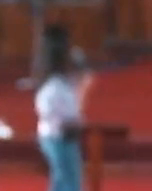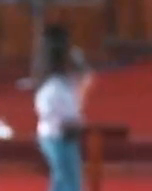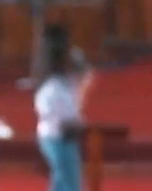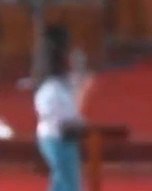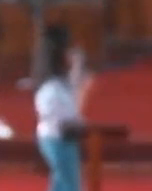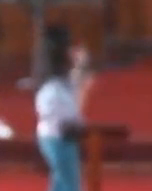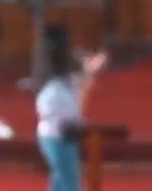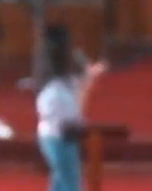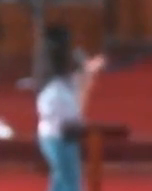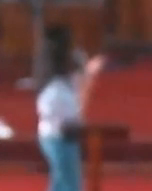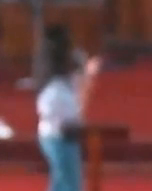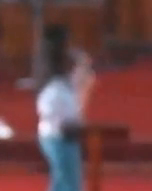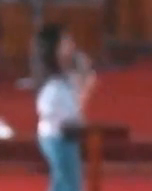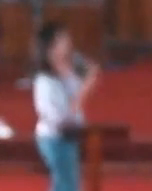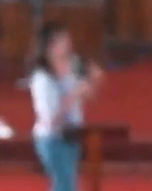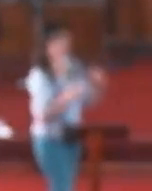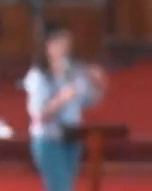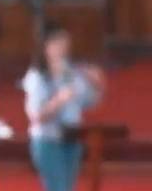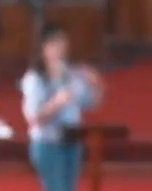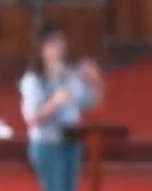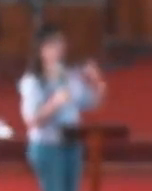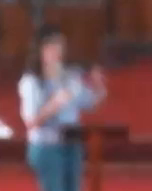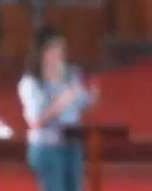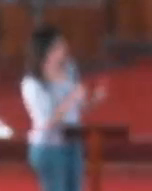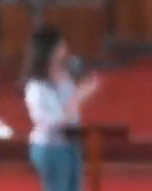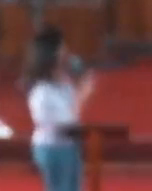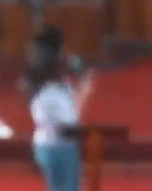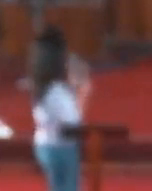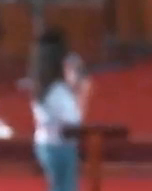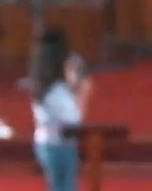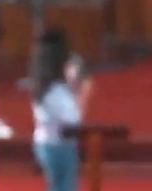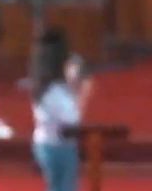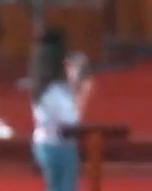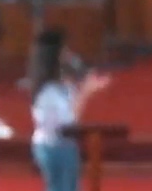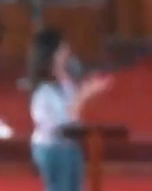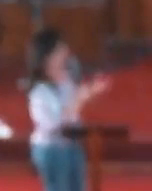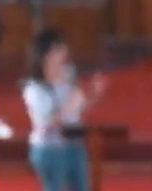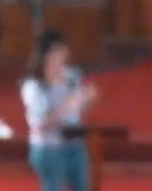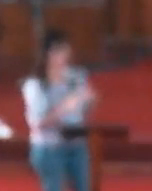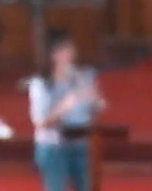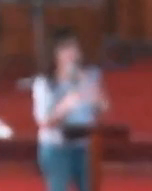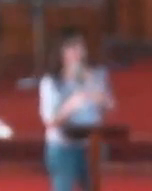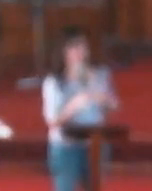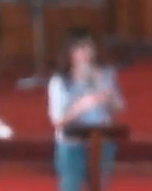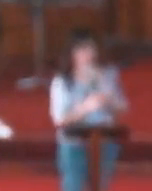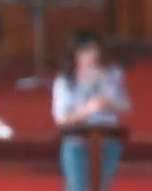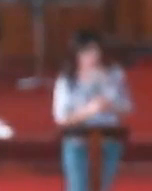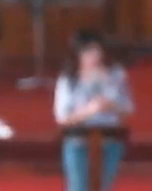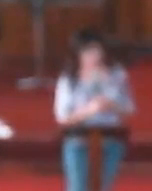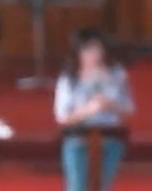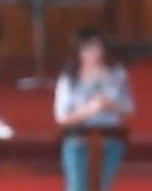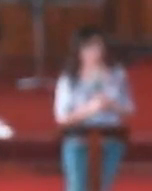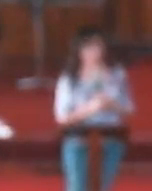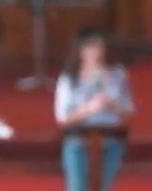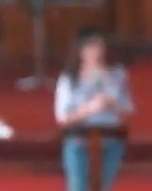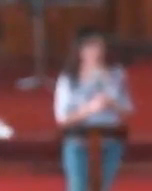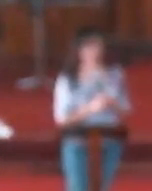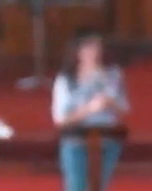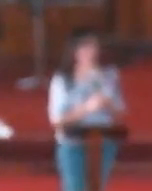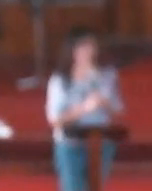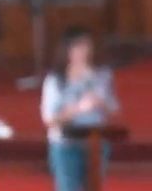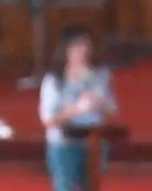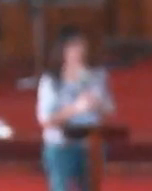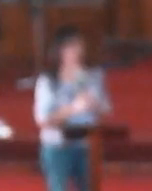the people to give to the Lord in joy to the Lord for what he has done and what he will do. También,